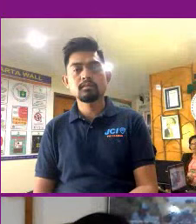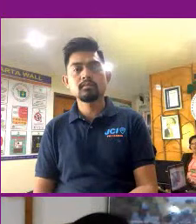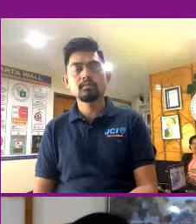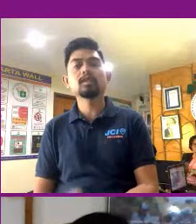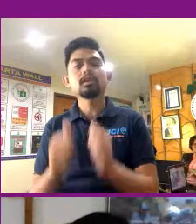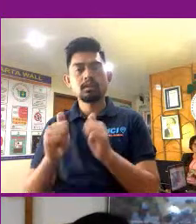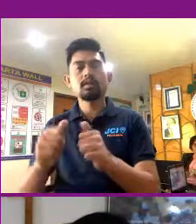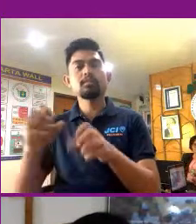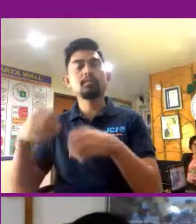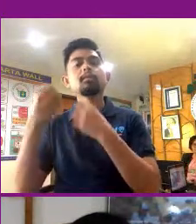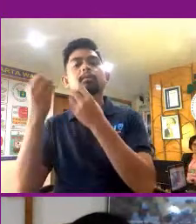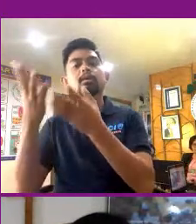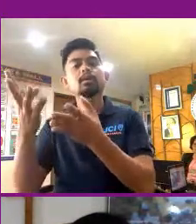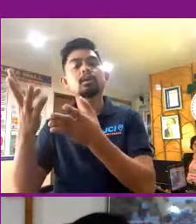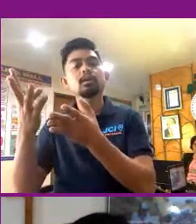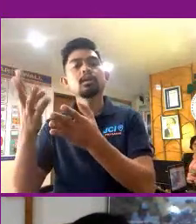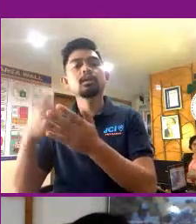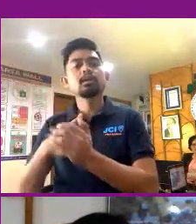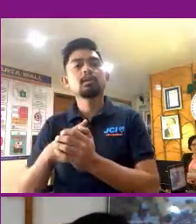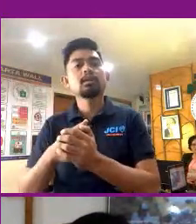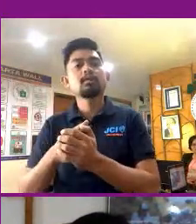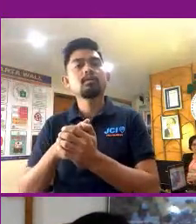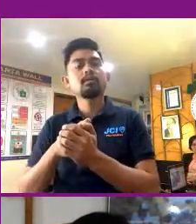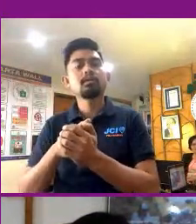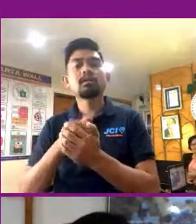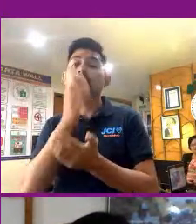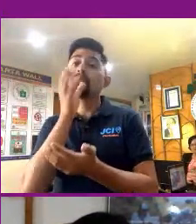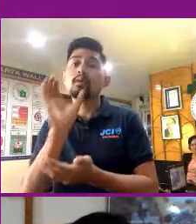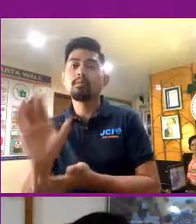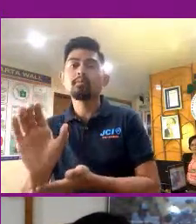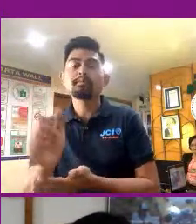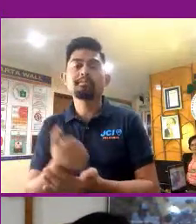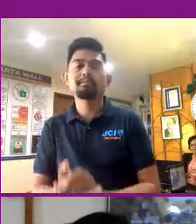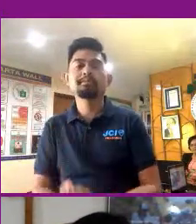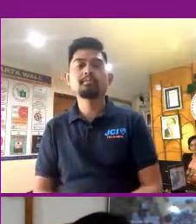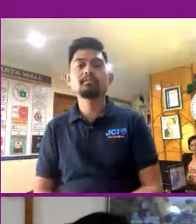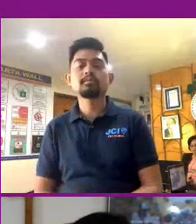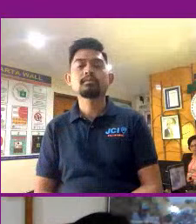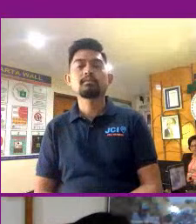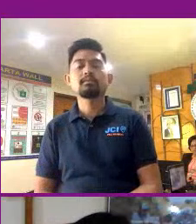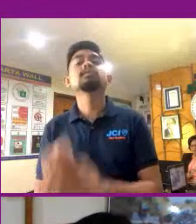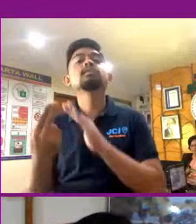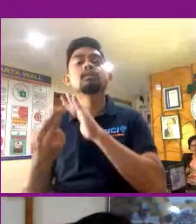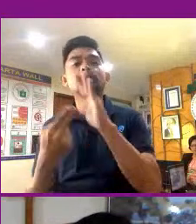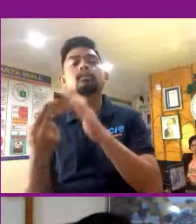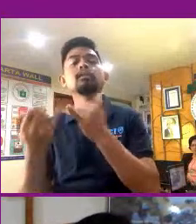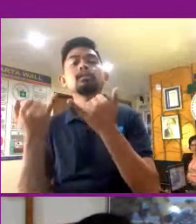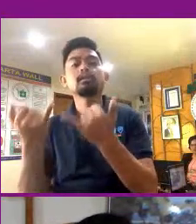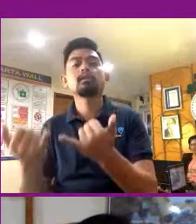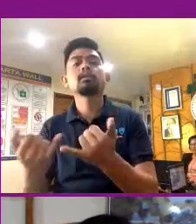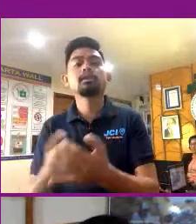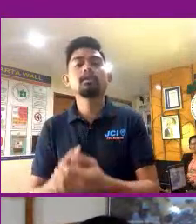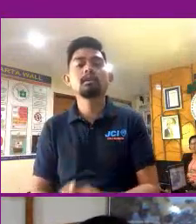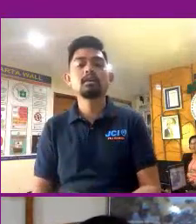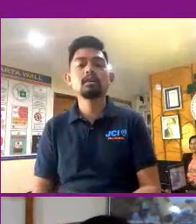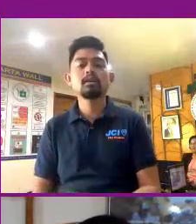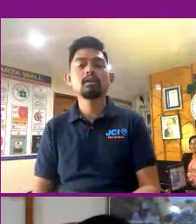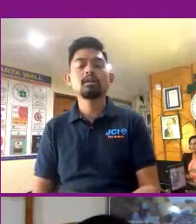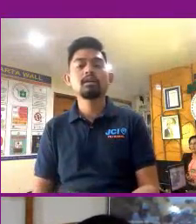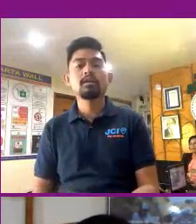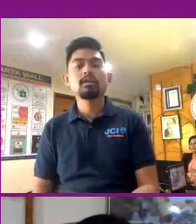magbigay ng mga views direct to the Philippine Commission on Women. In fact, it is under now, the Philippine Commission on Women